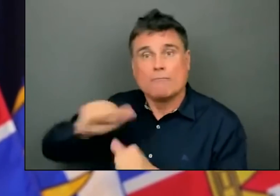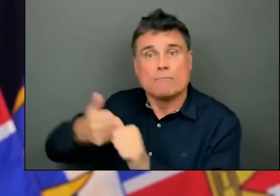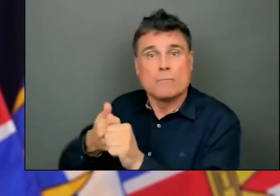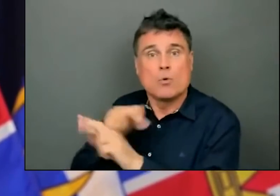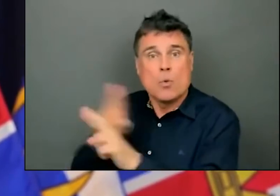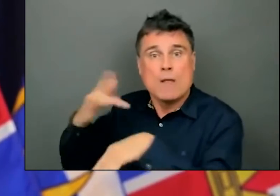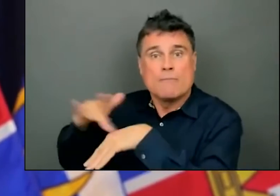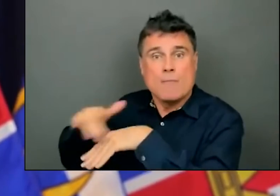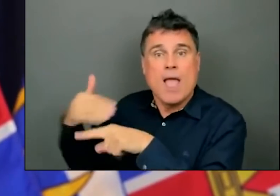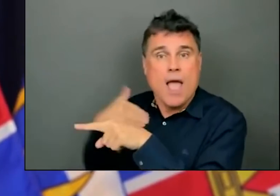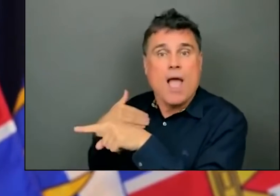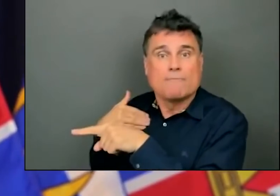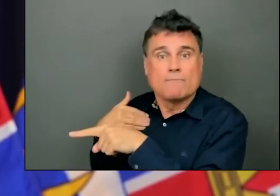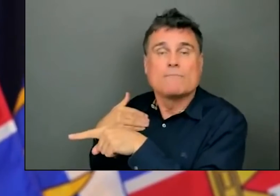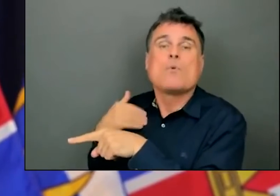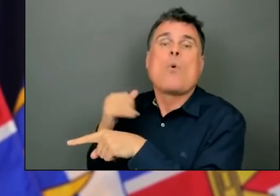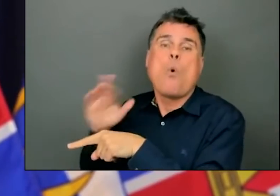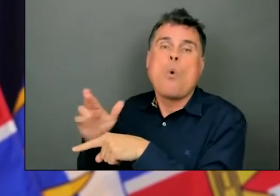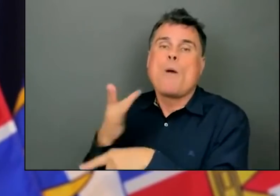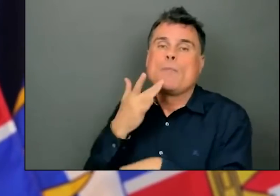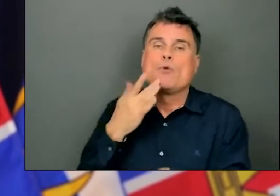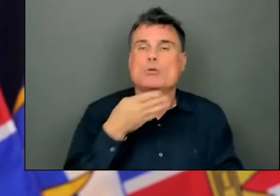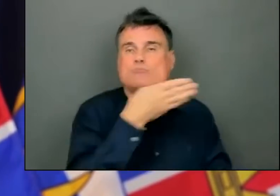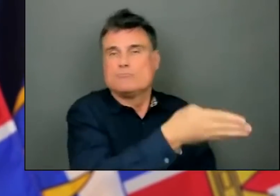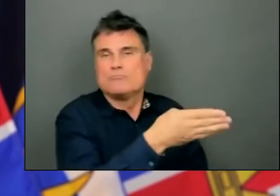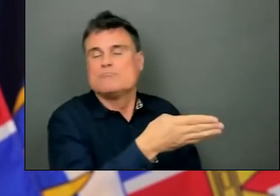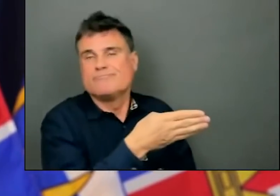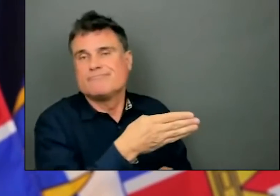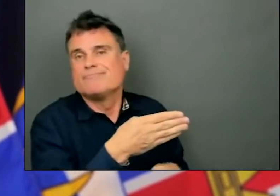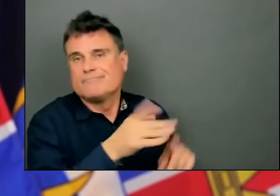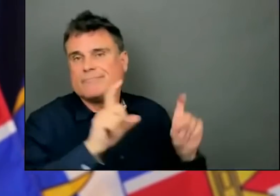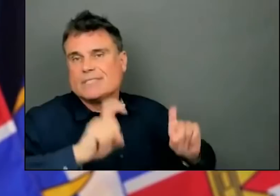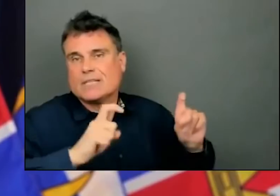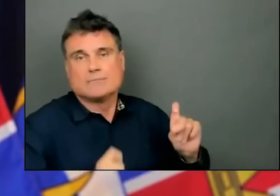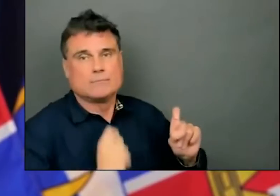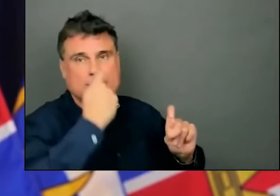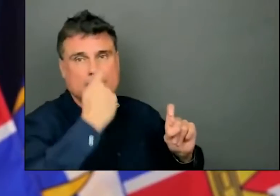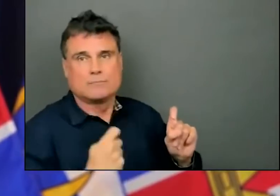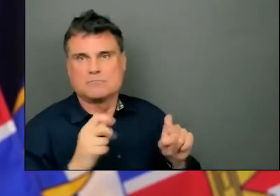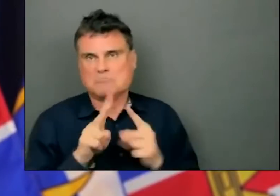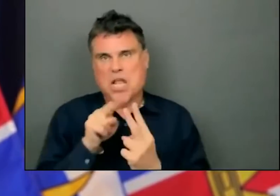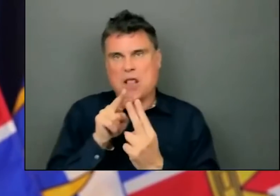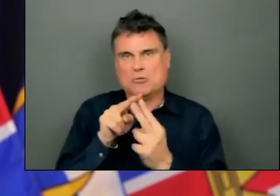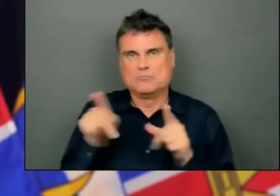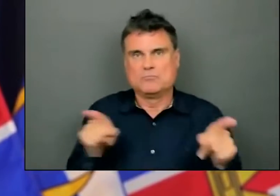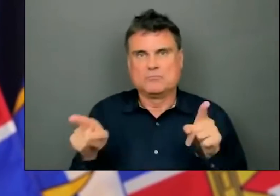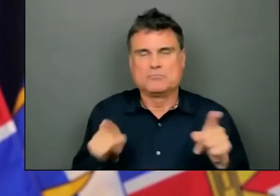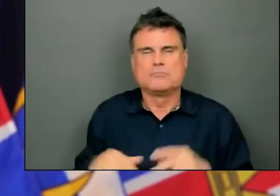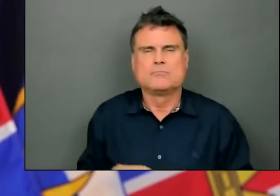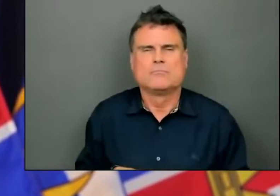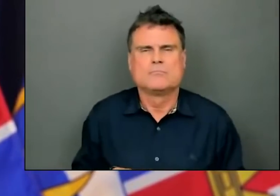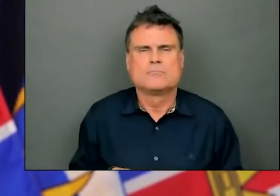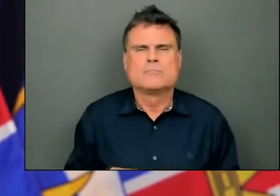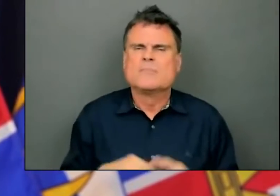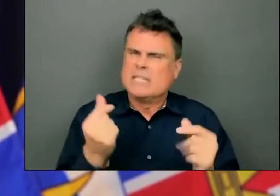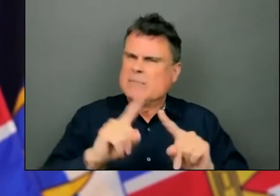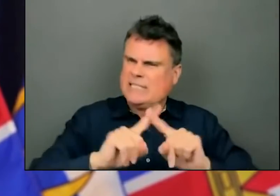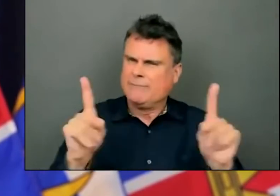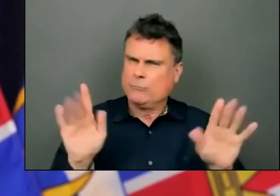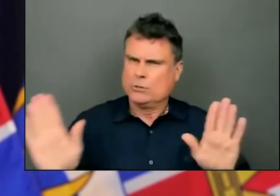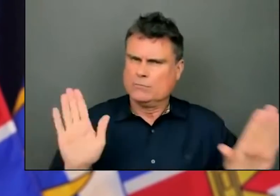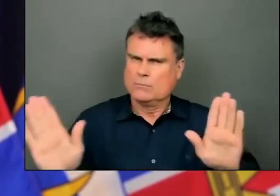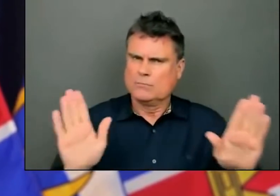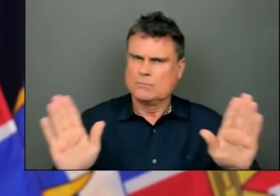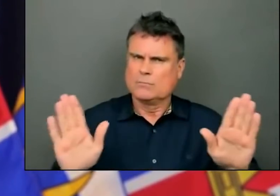easily accessible in some of the schools. I know it's a little bit of a different program in different parts of the province, but absolutely they